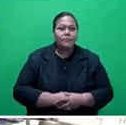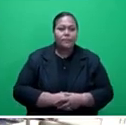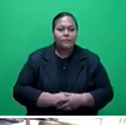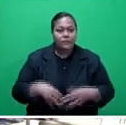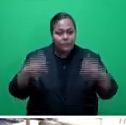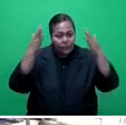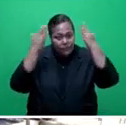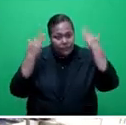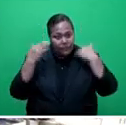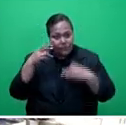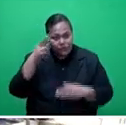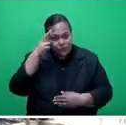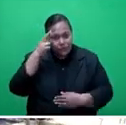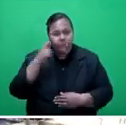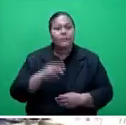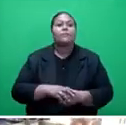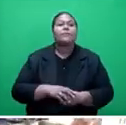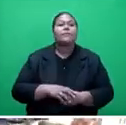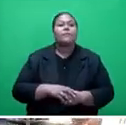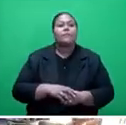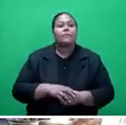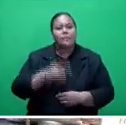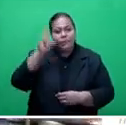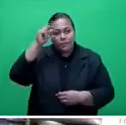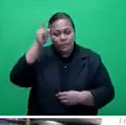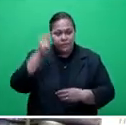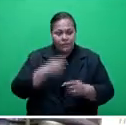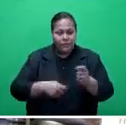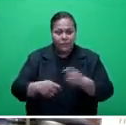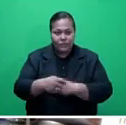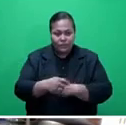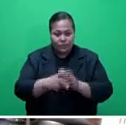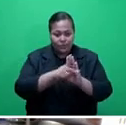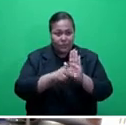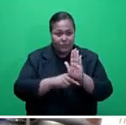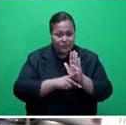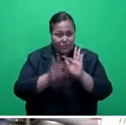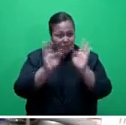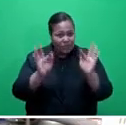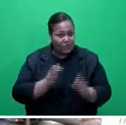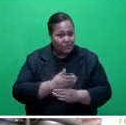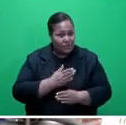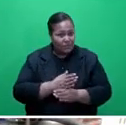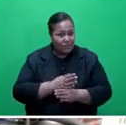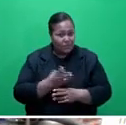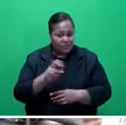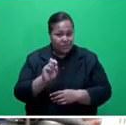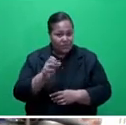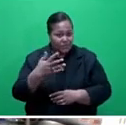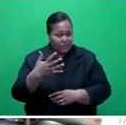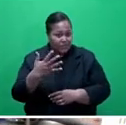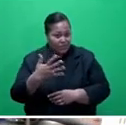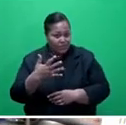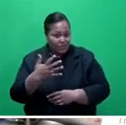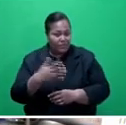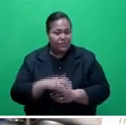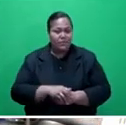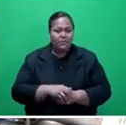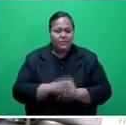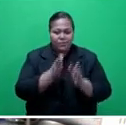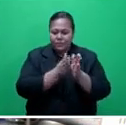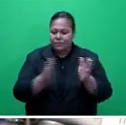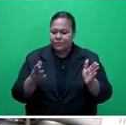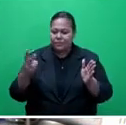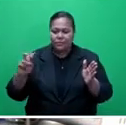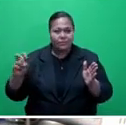sir, the Fijian Trade Policy Framework 2015, which takes us through to 2025, is